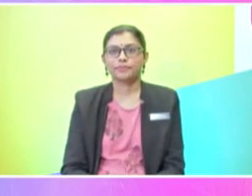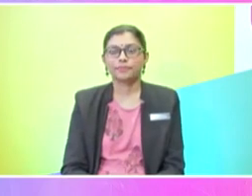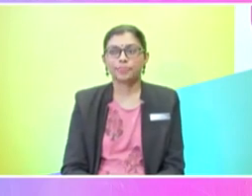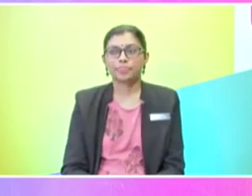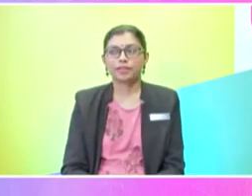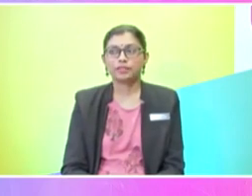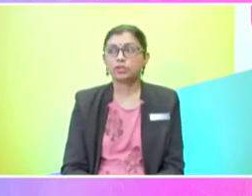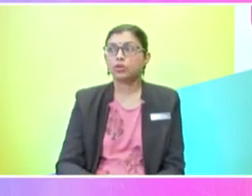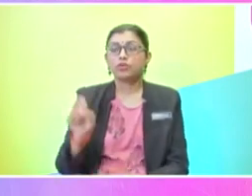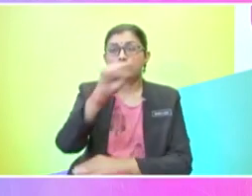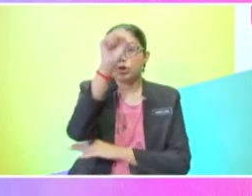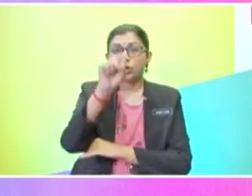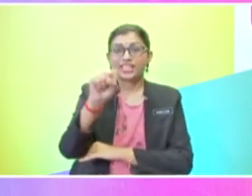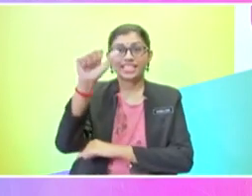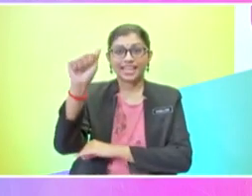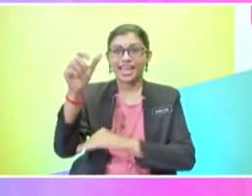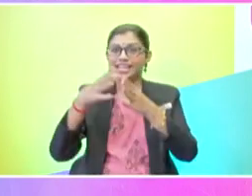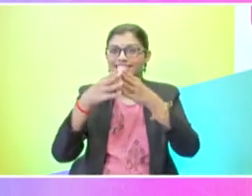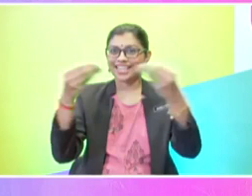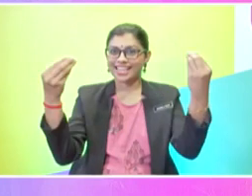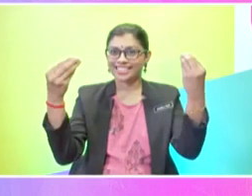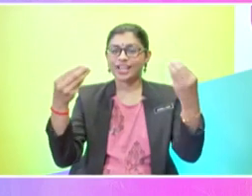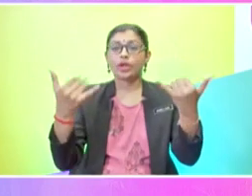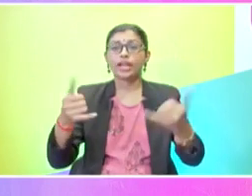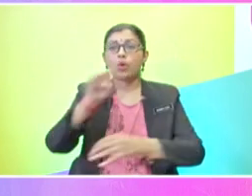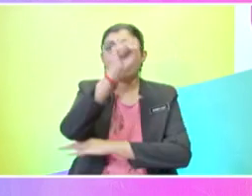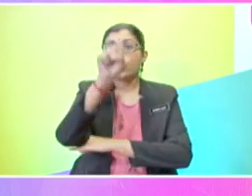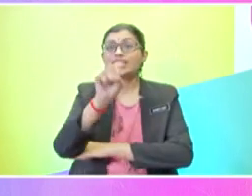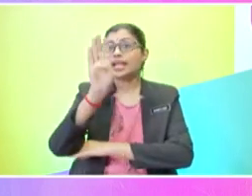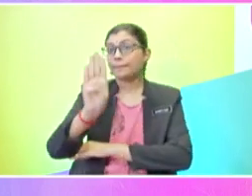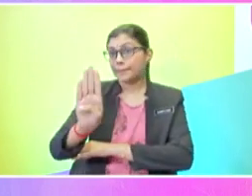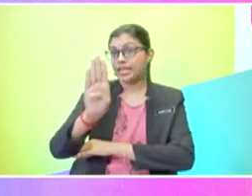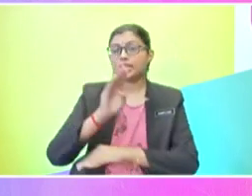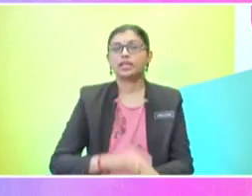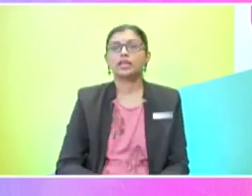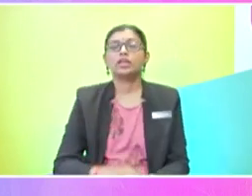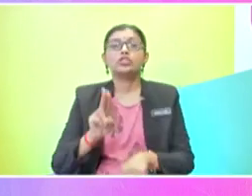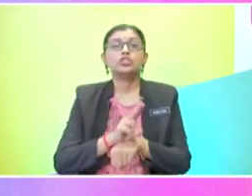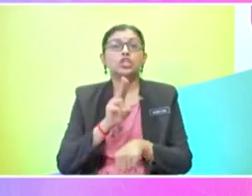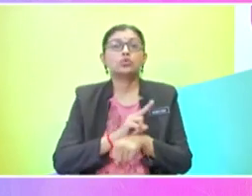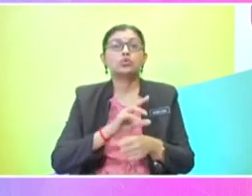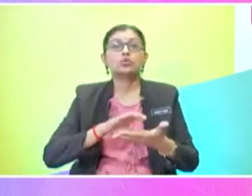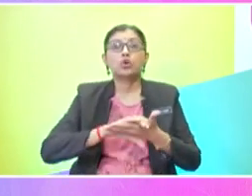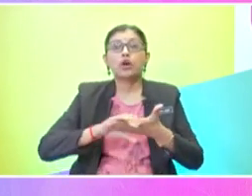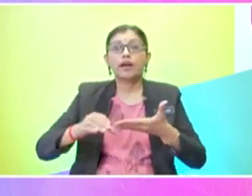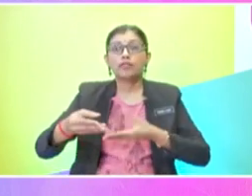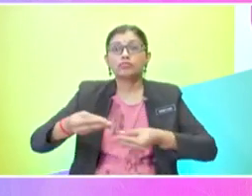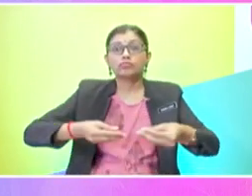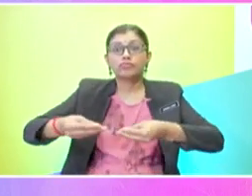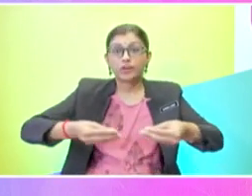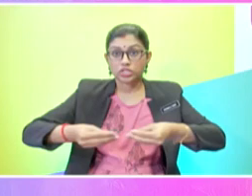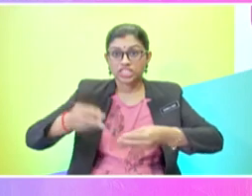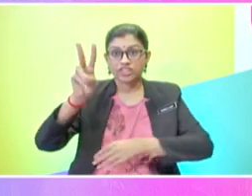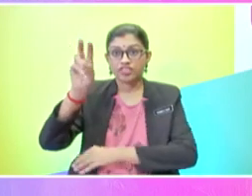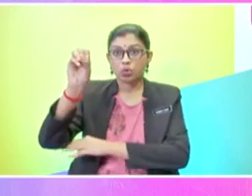So this is for question A. Now for question B, she used two vouchers worth 50 ringgit each. Calculate the total payment for using